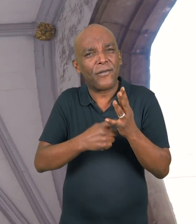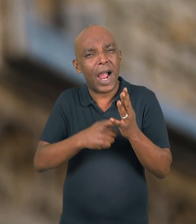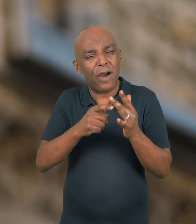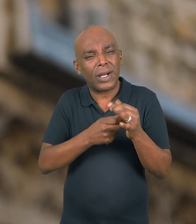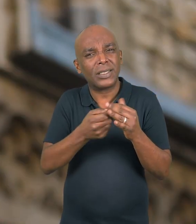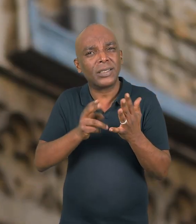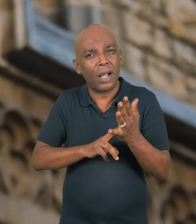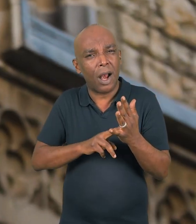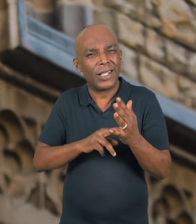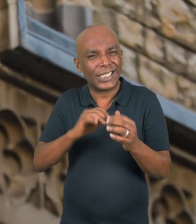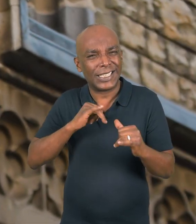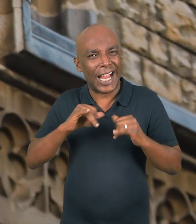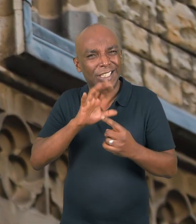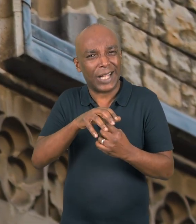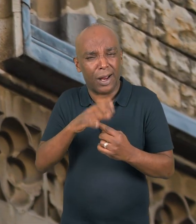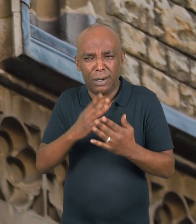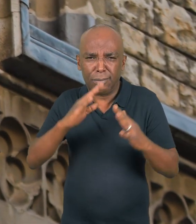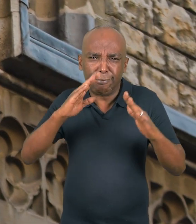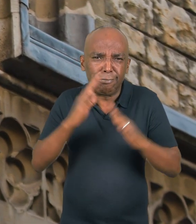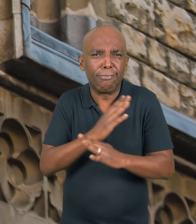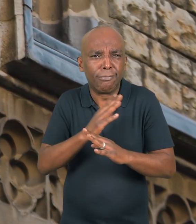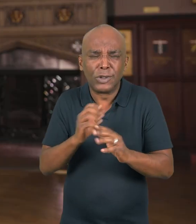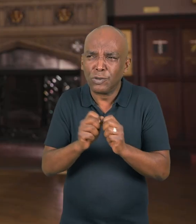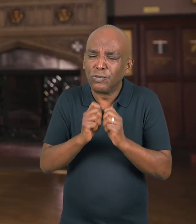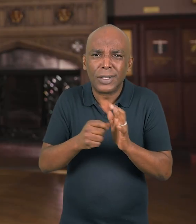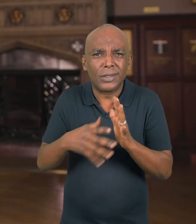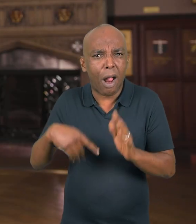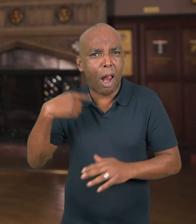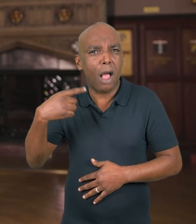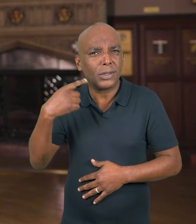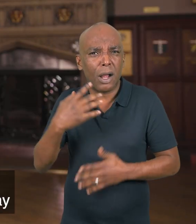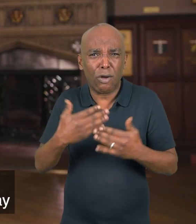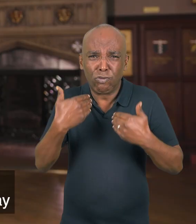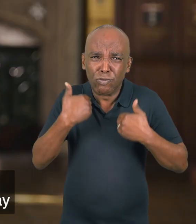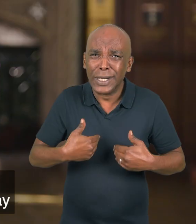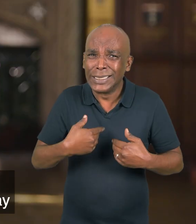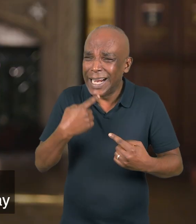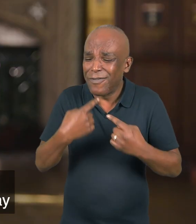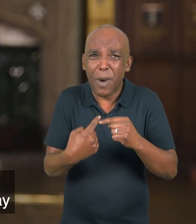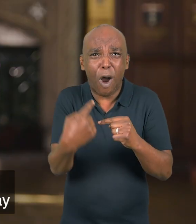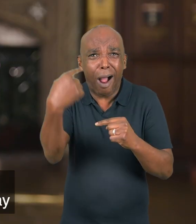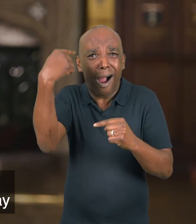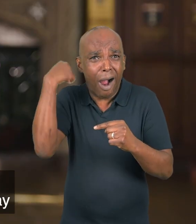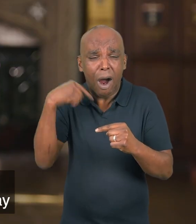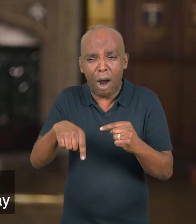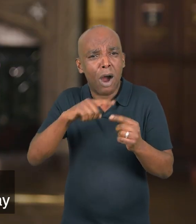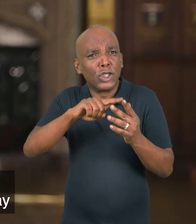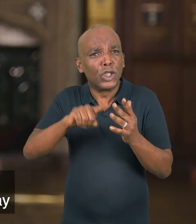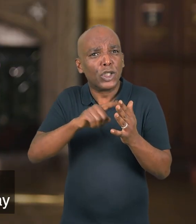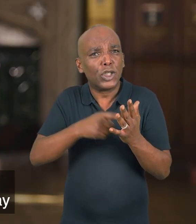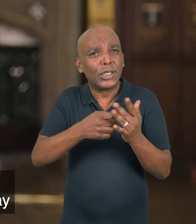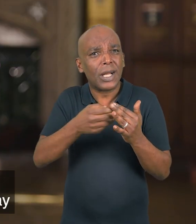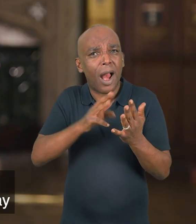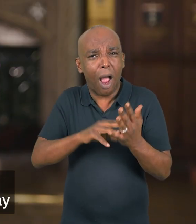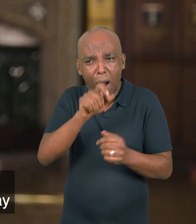Farringdon Station. It's a hidden treasure of London, I think, but it has this rich, wonderful archive going back from the Pilgrims in